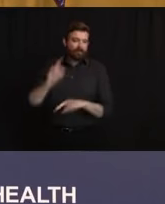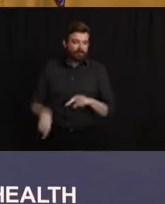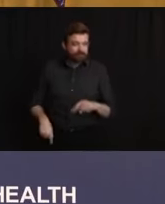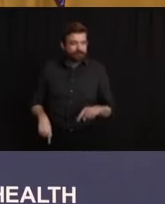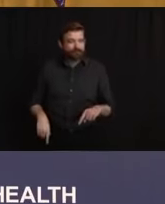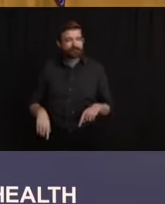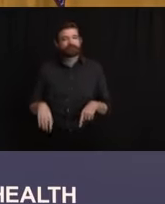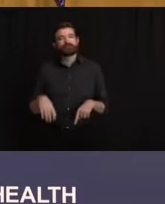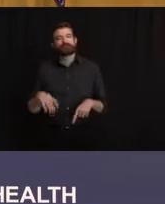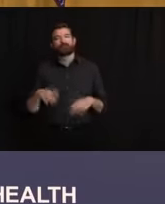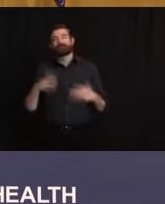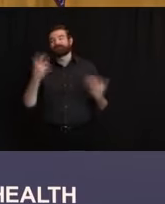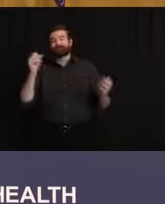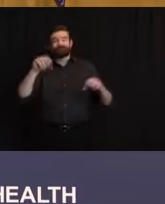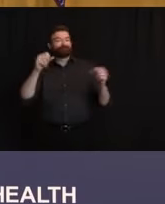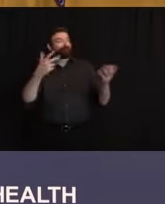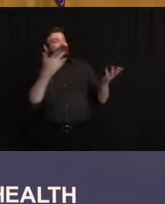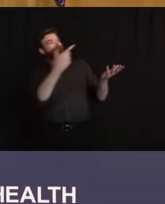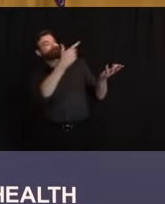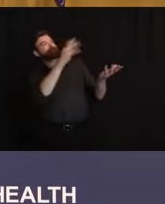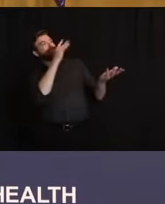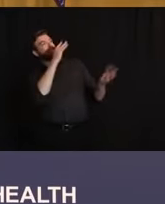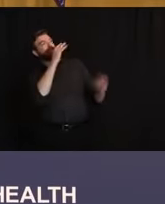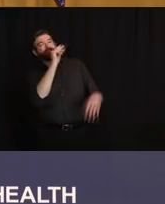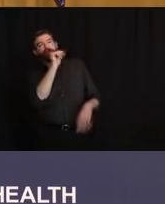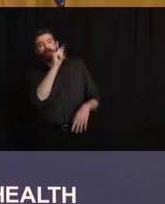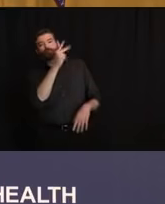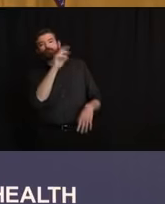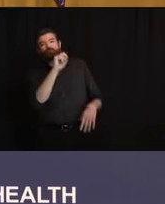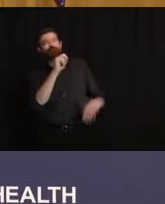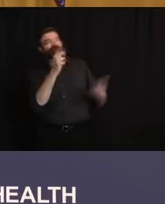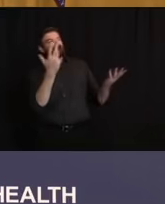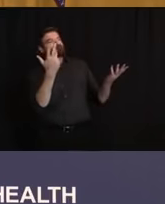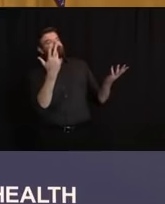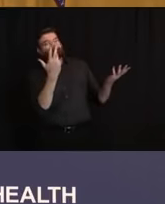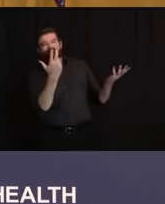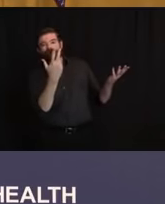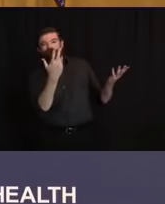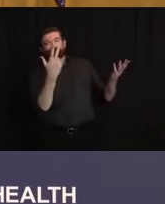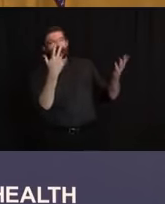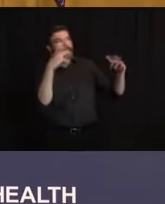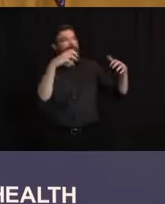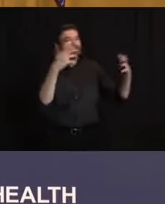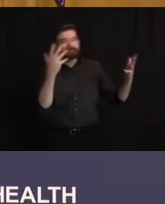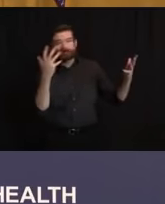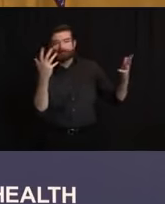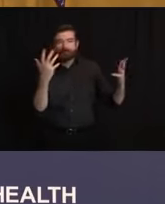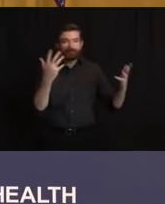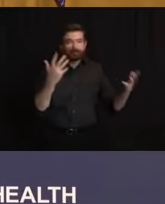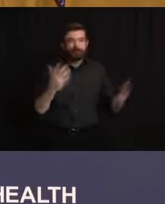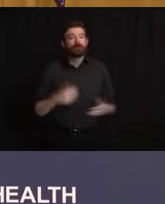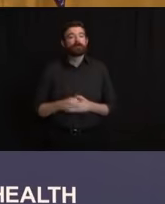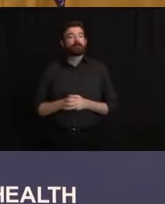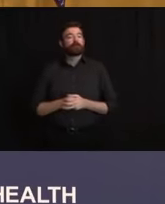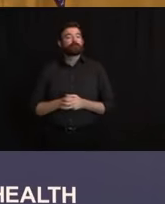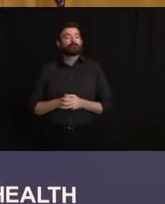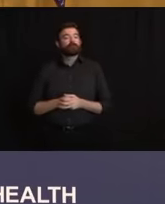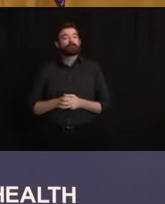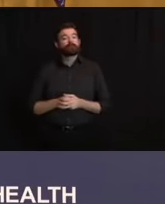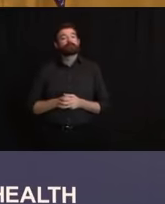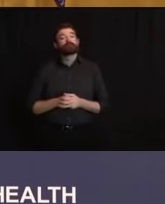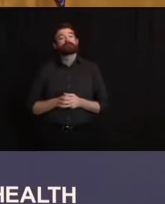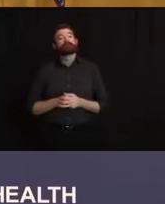restaurant I was in last night, I think I heard this from the manager, that they had to buy some, this maybe gets to Daniel's question about resources, they had to buy